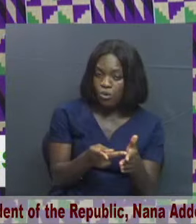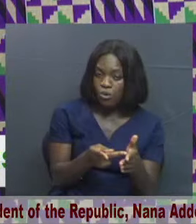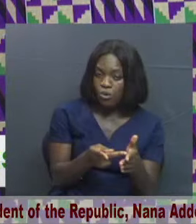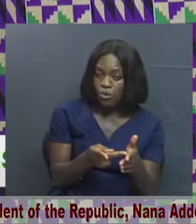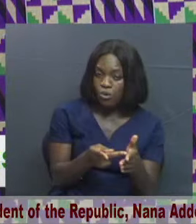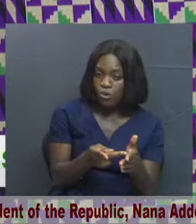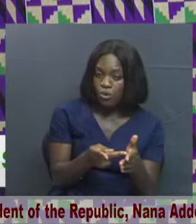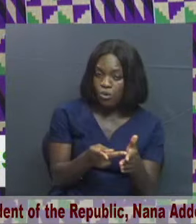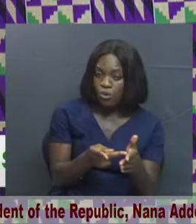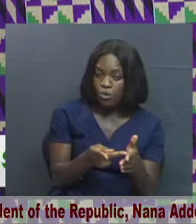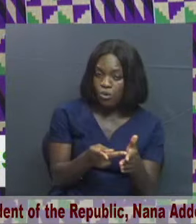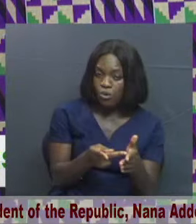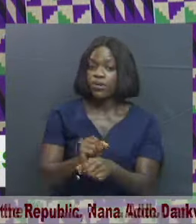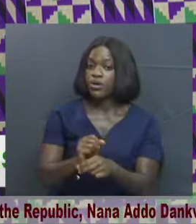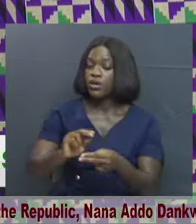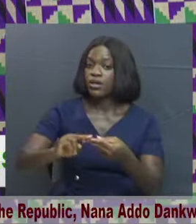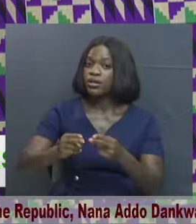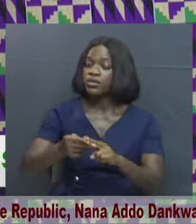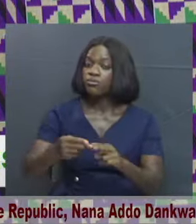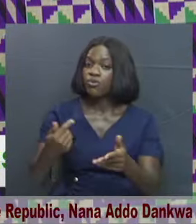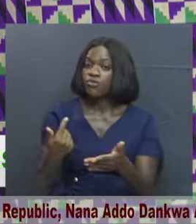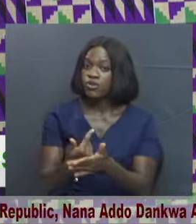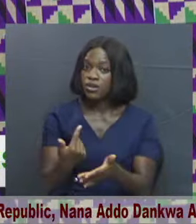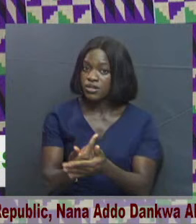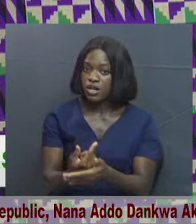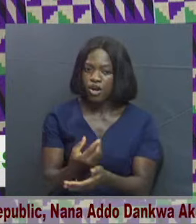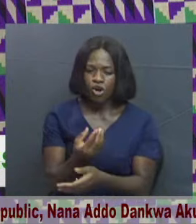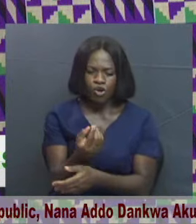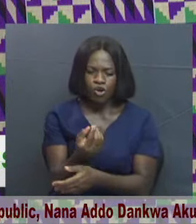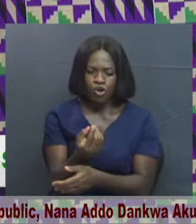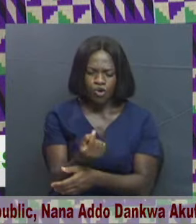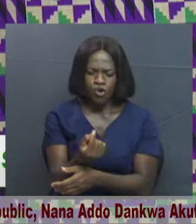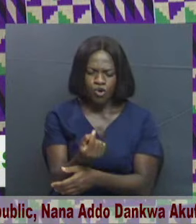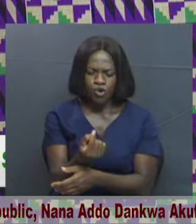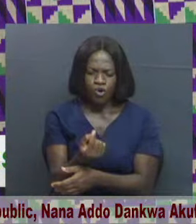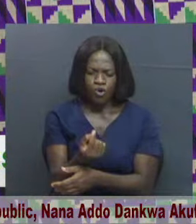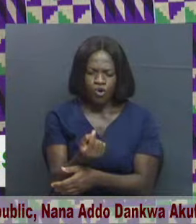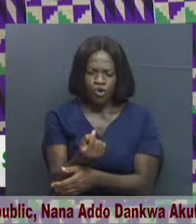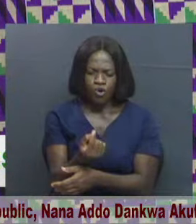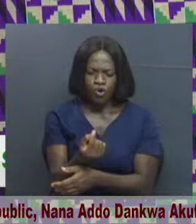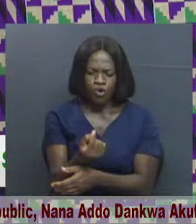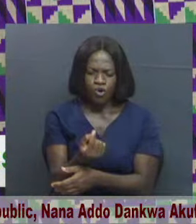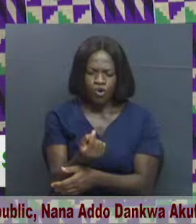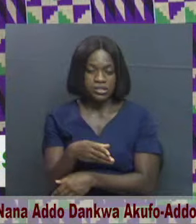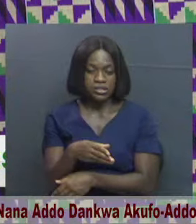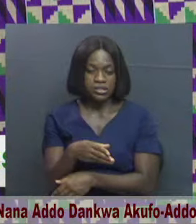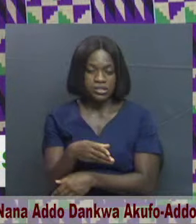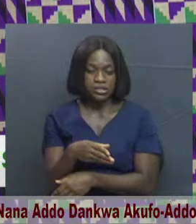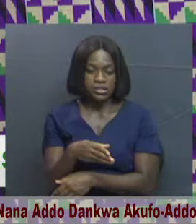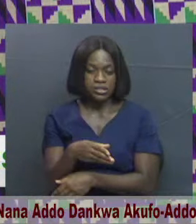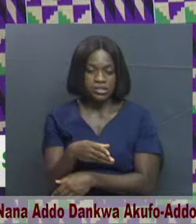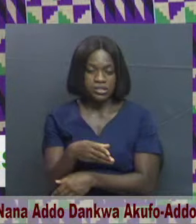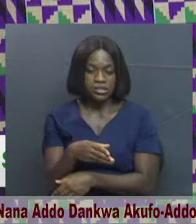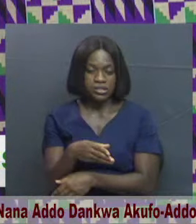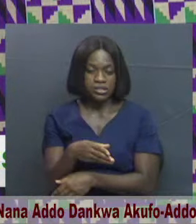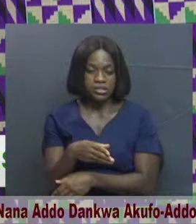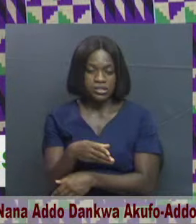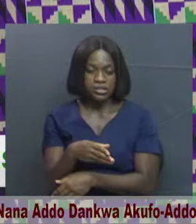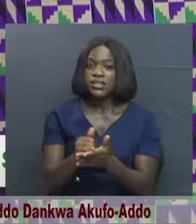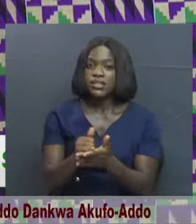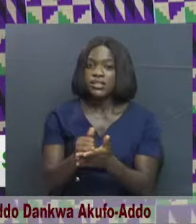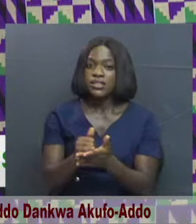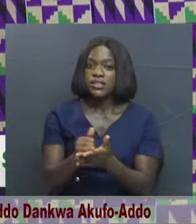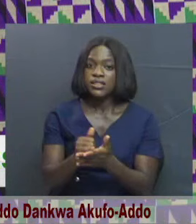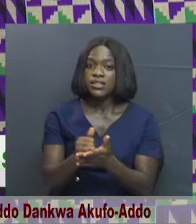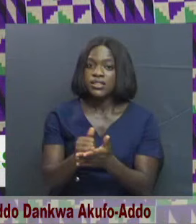working population this small percentage of the working population tends to be the ones that are covered by pension